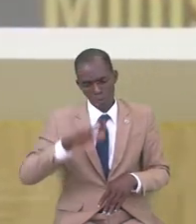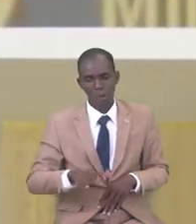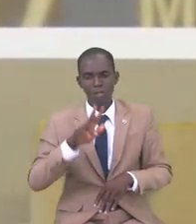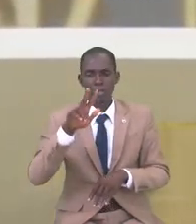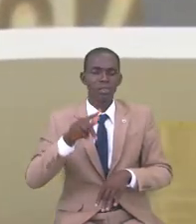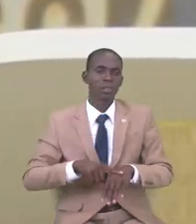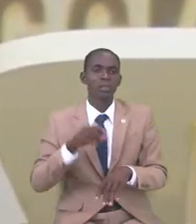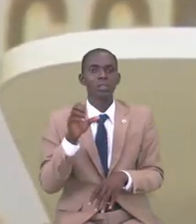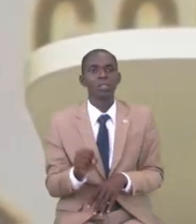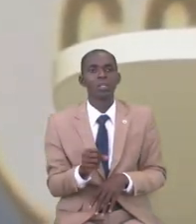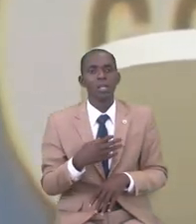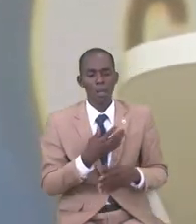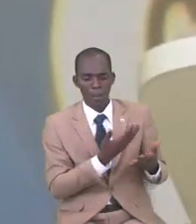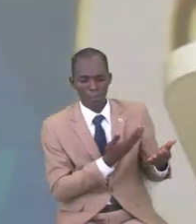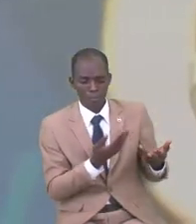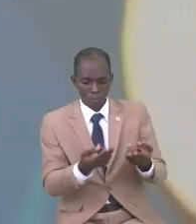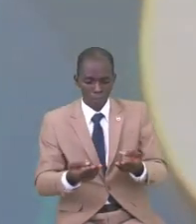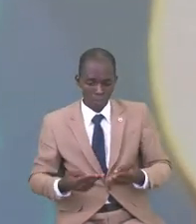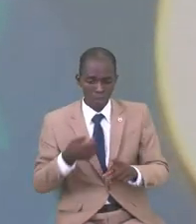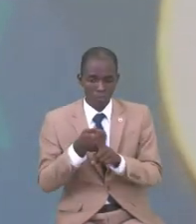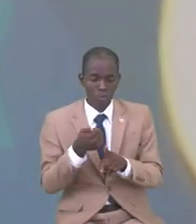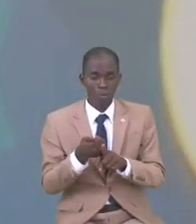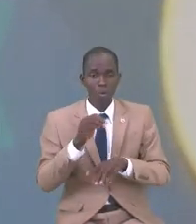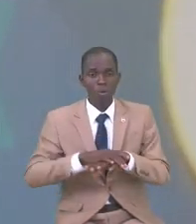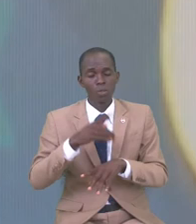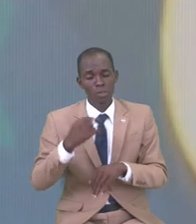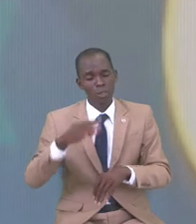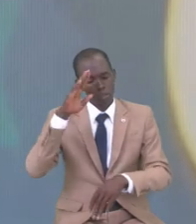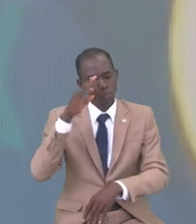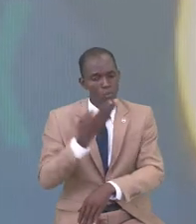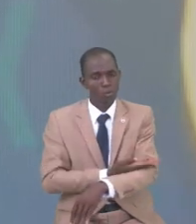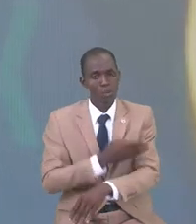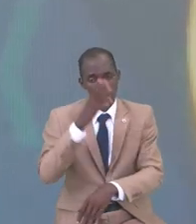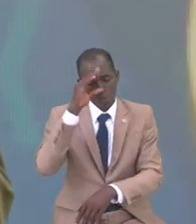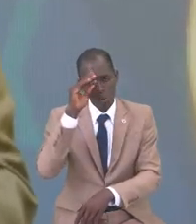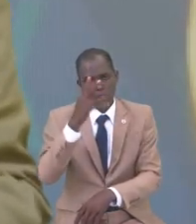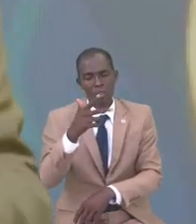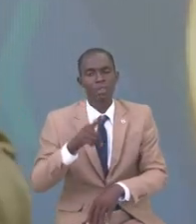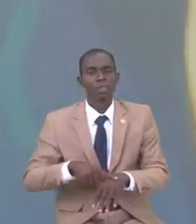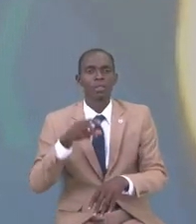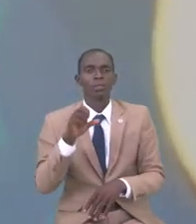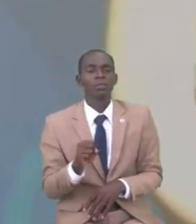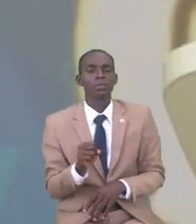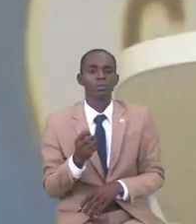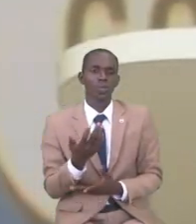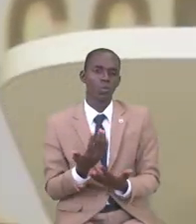he stretched himself upon the child three times. Hold